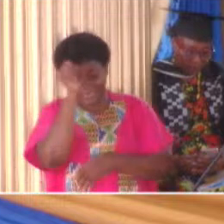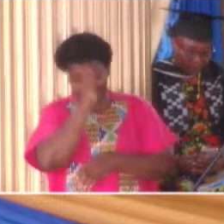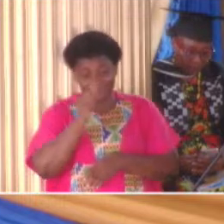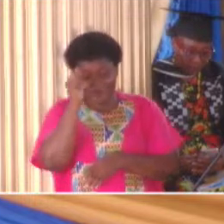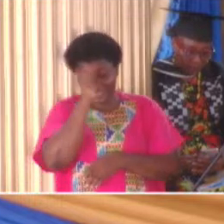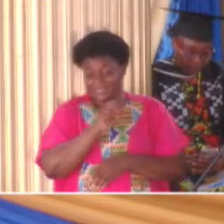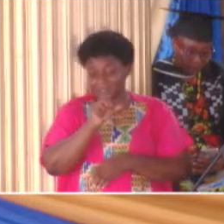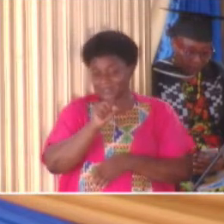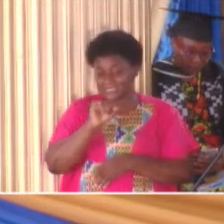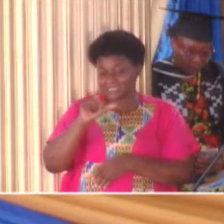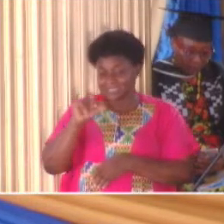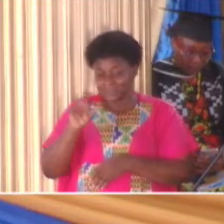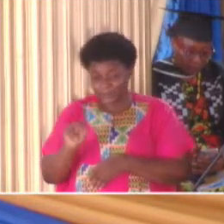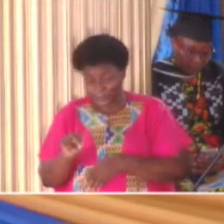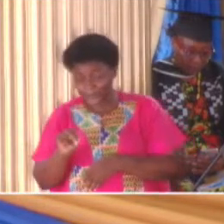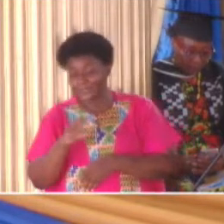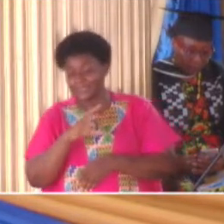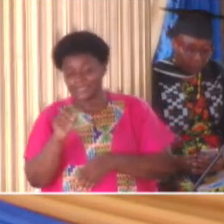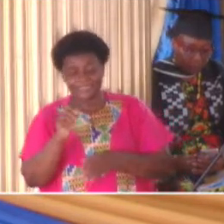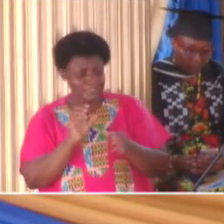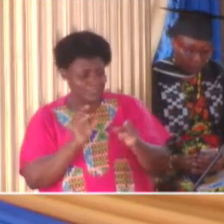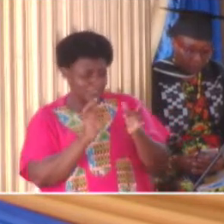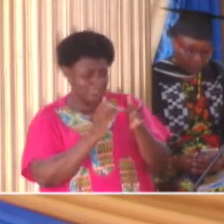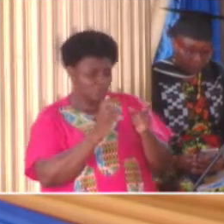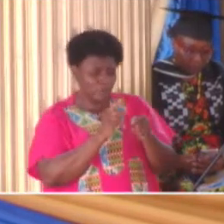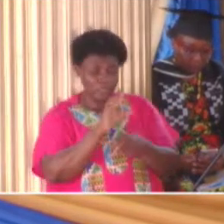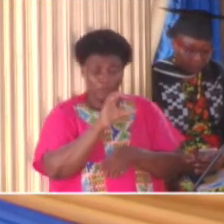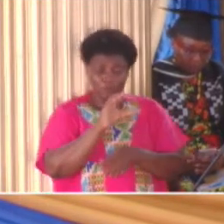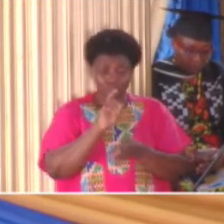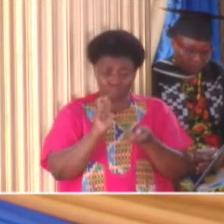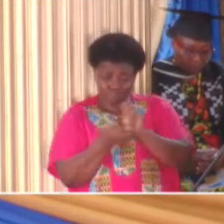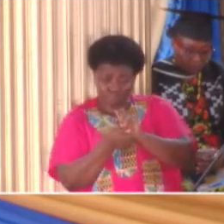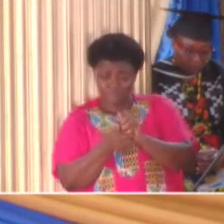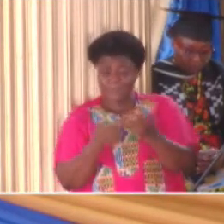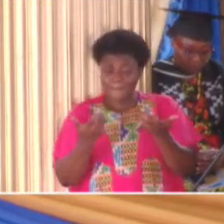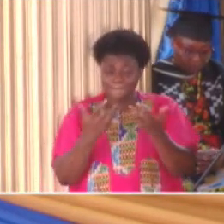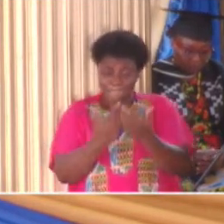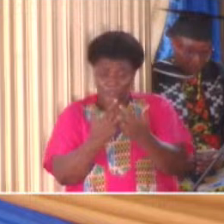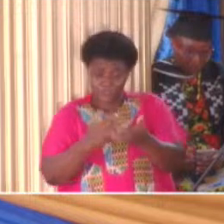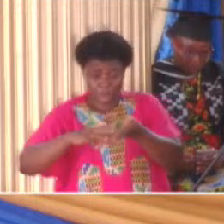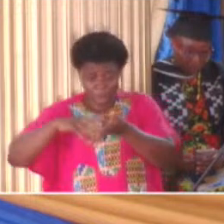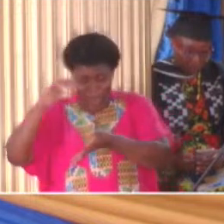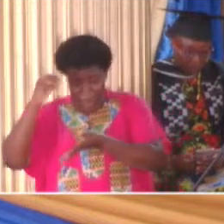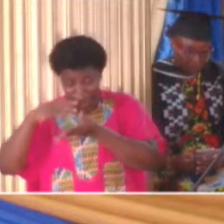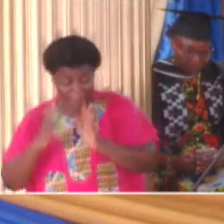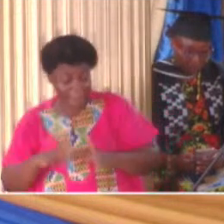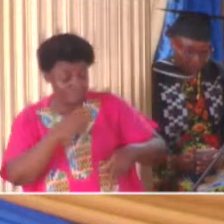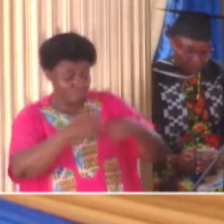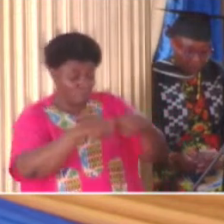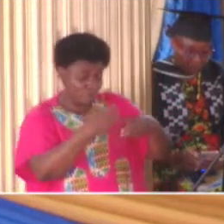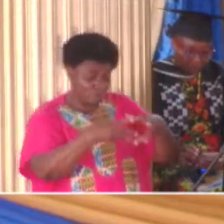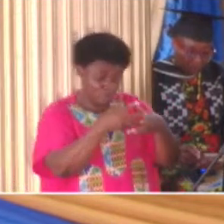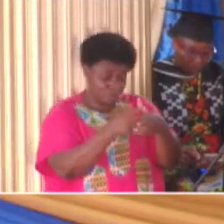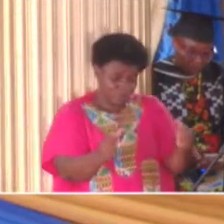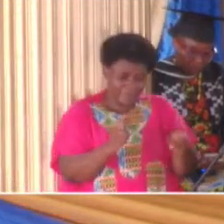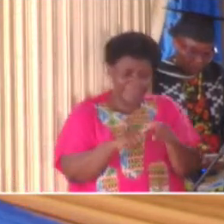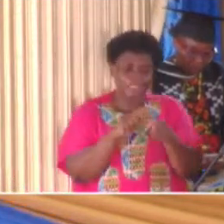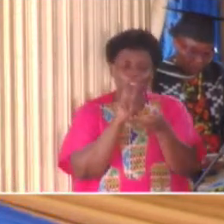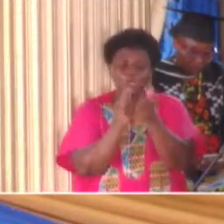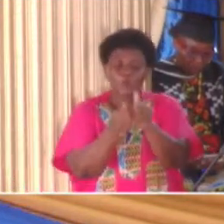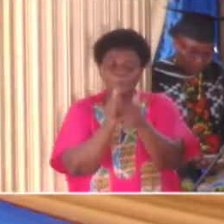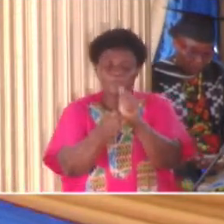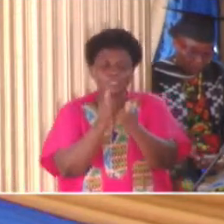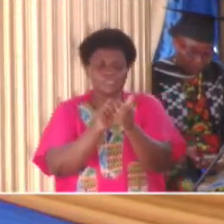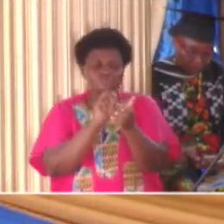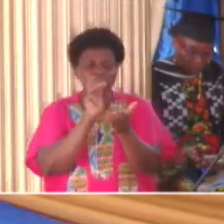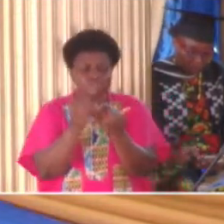his skills in network configuration, machine learning, problem solving, and competitive